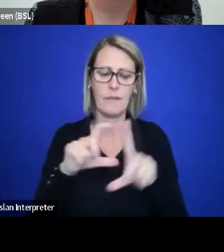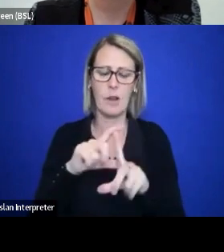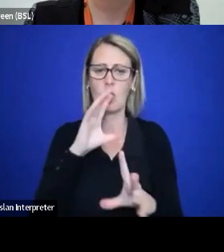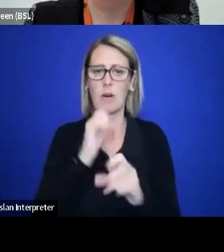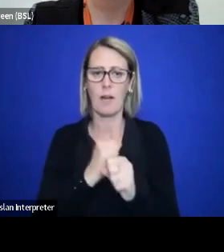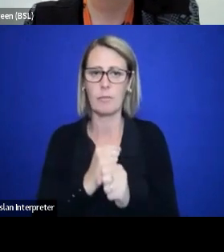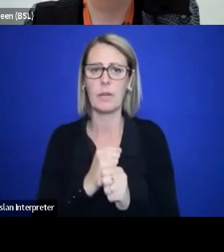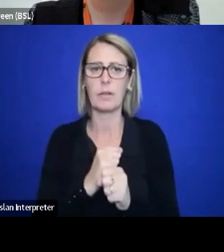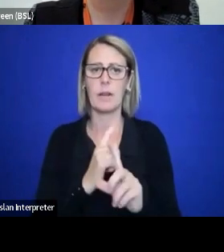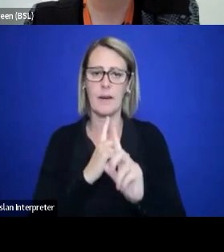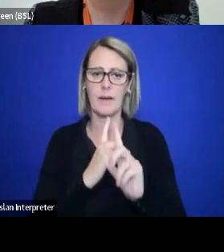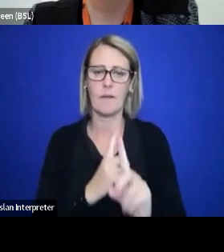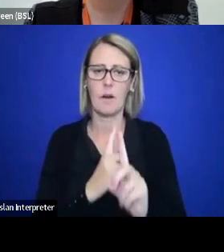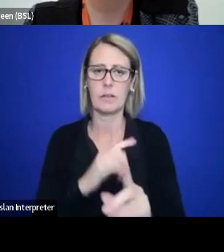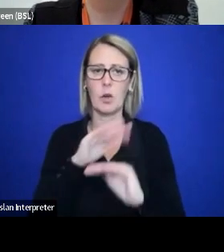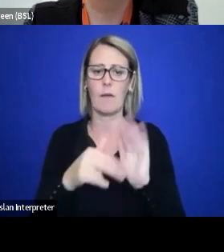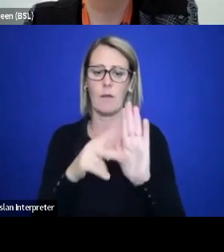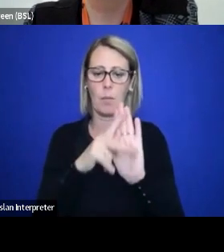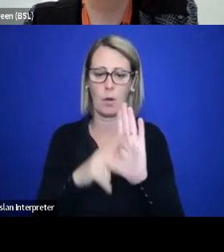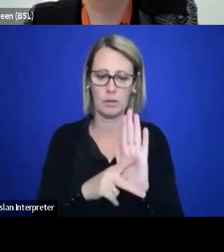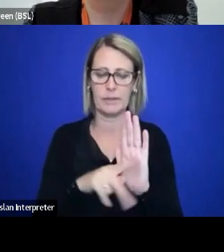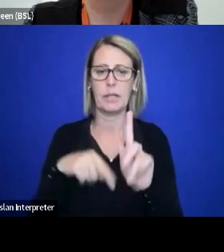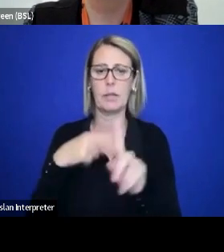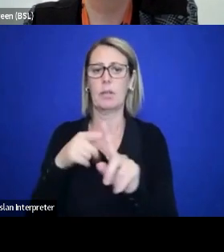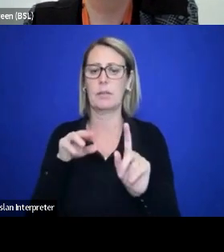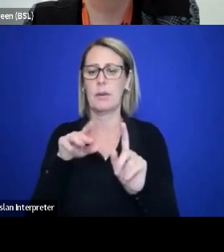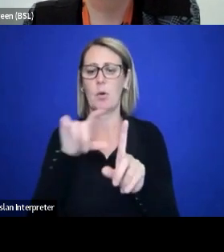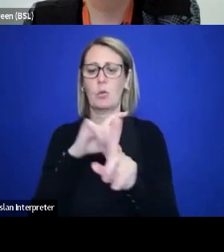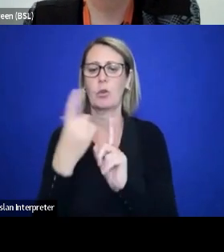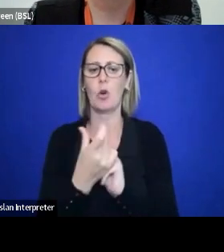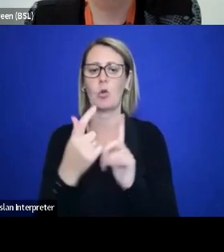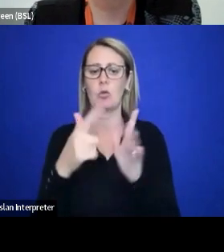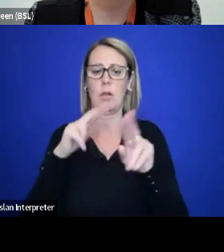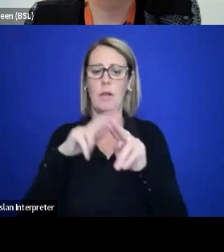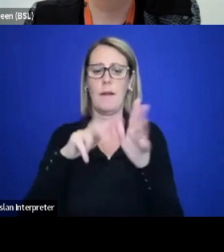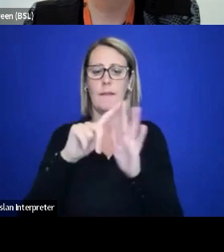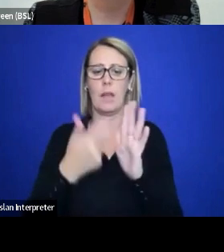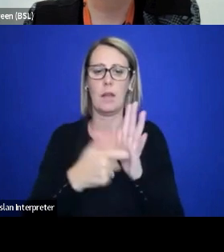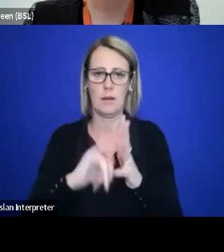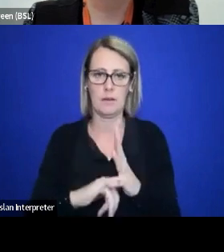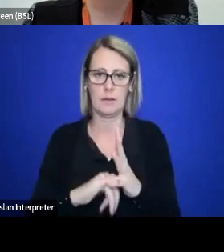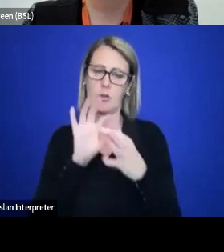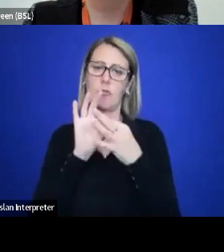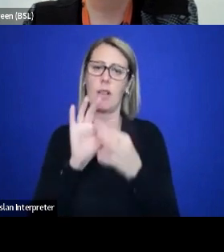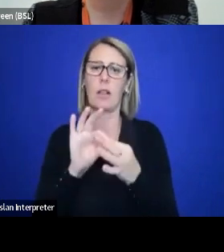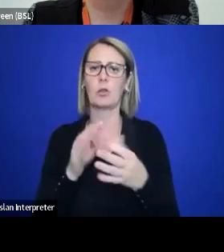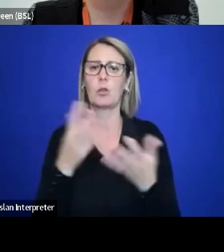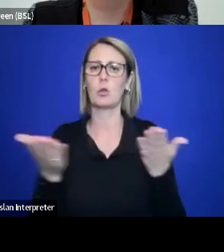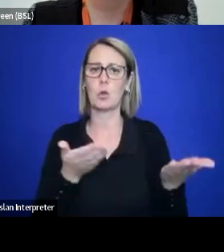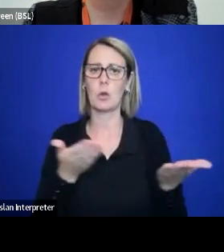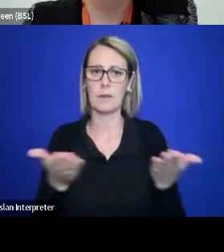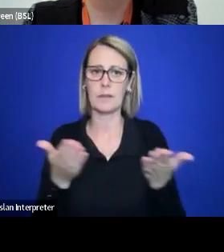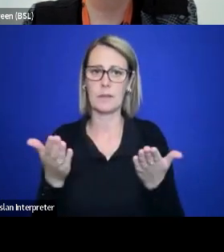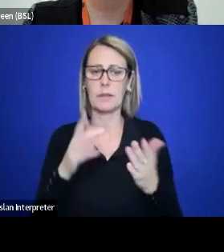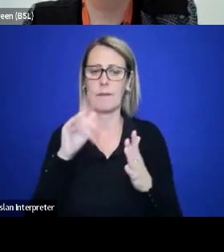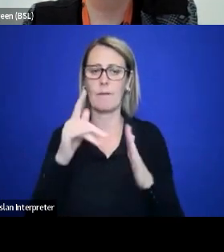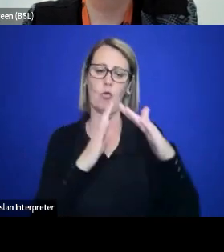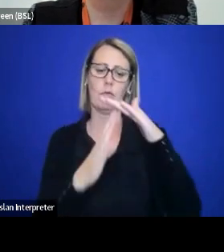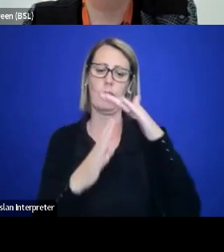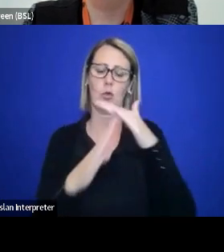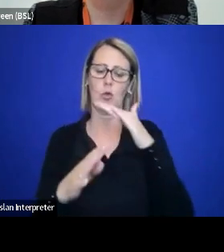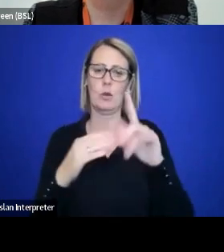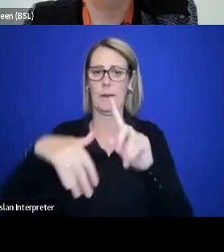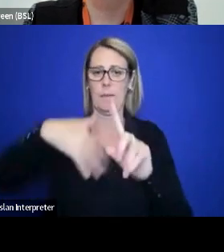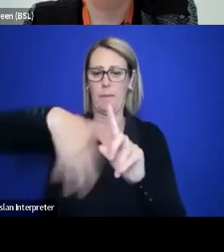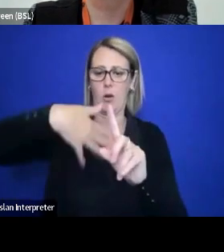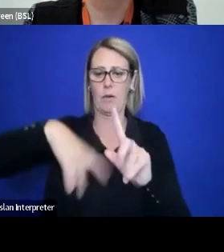bodies, advising on policy and multicultural affairs, particularly the provision of services to refugee background